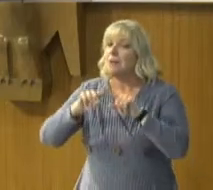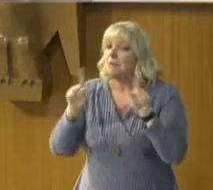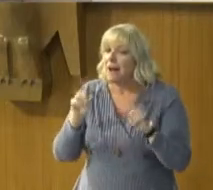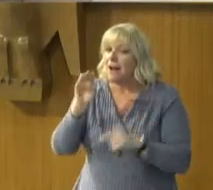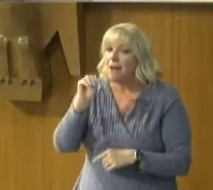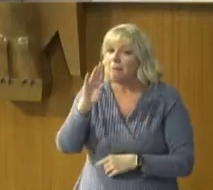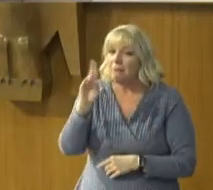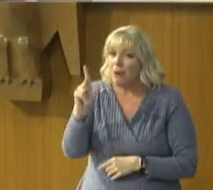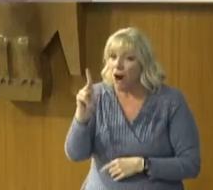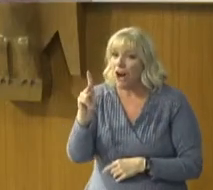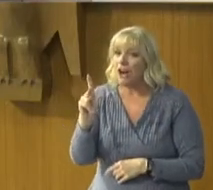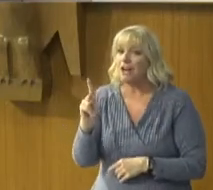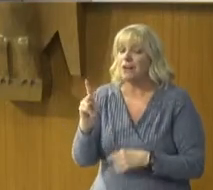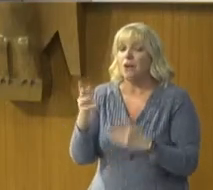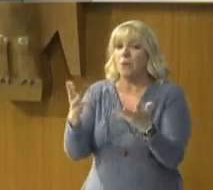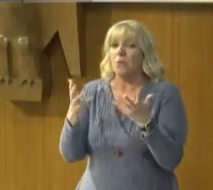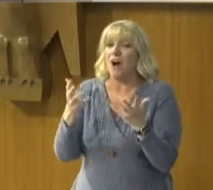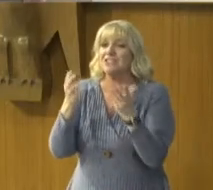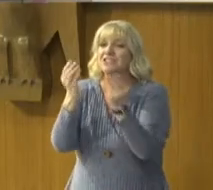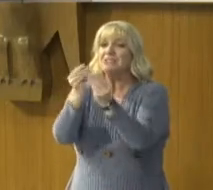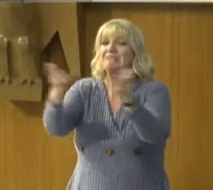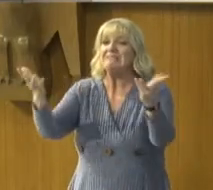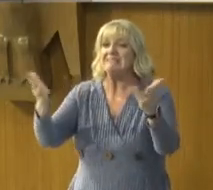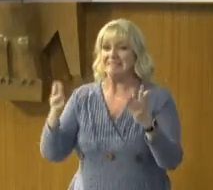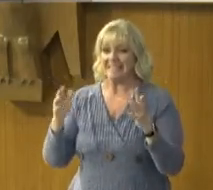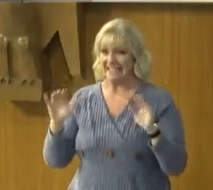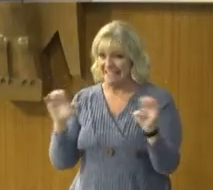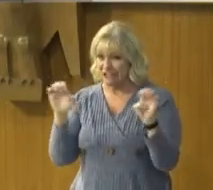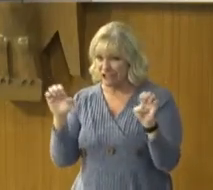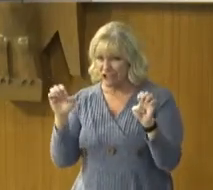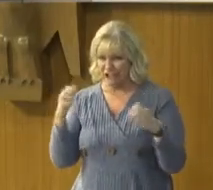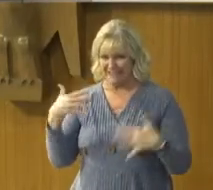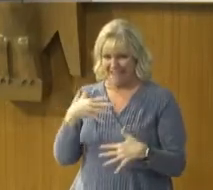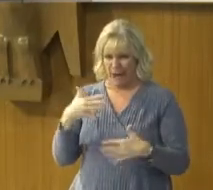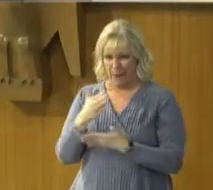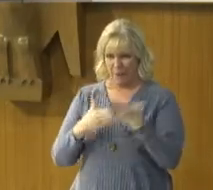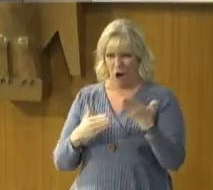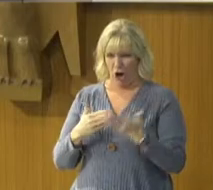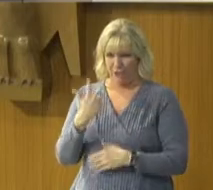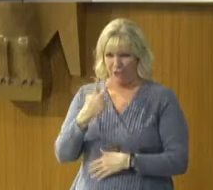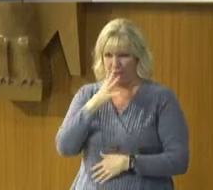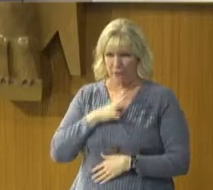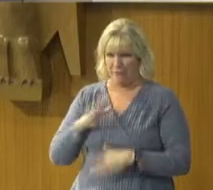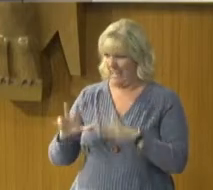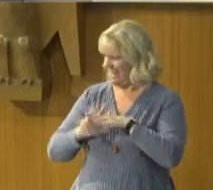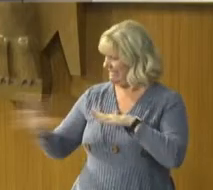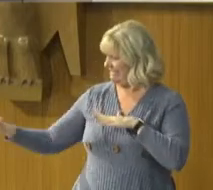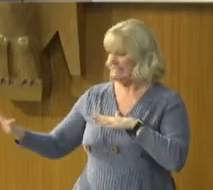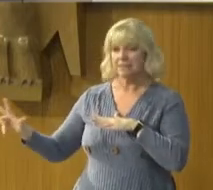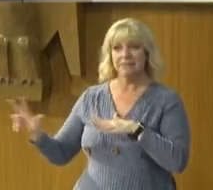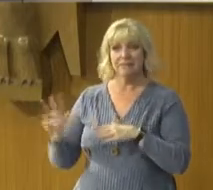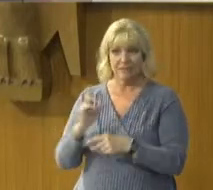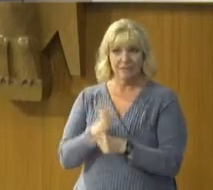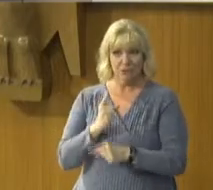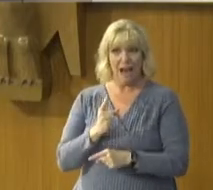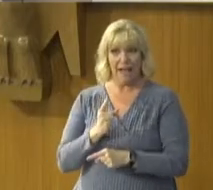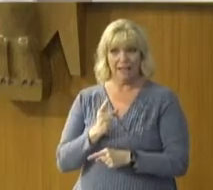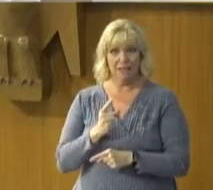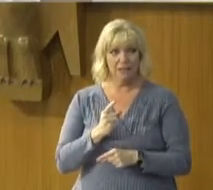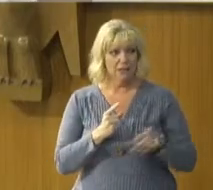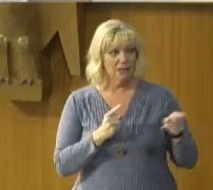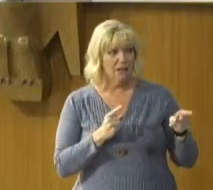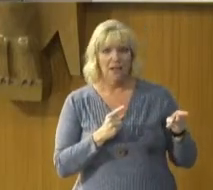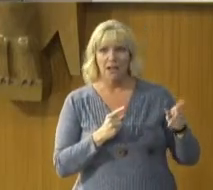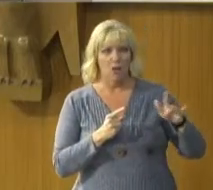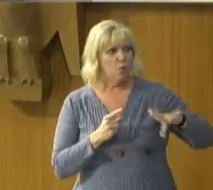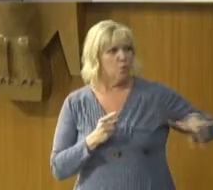that Easter is the scary part of this story. And he's right. An empty tomb with an